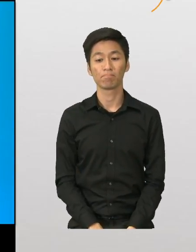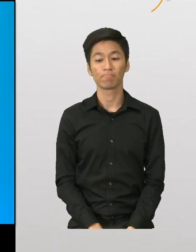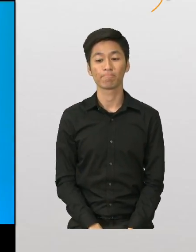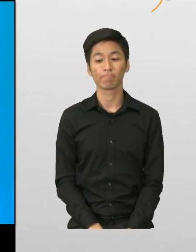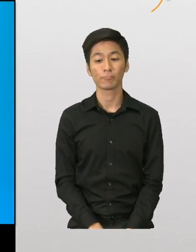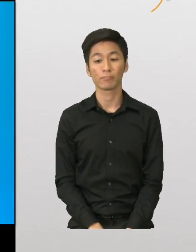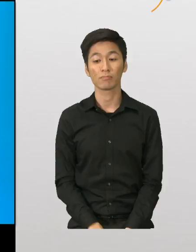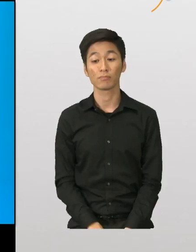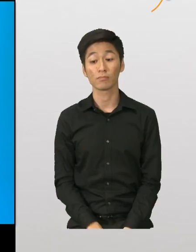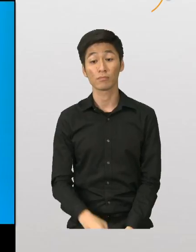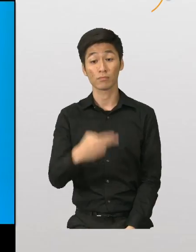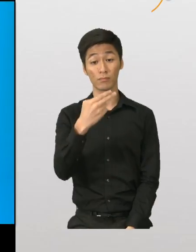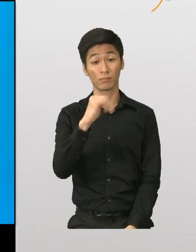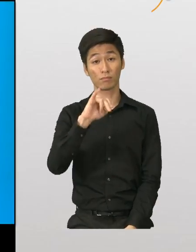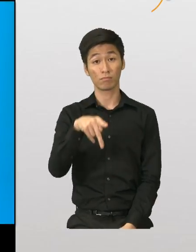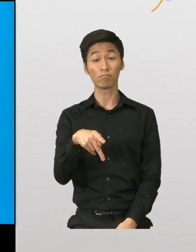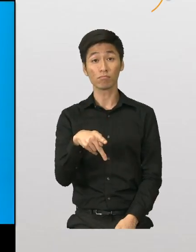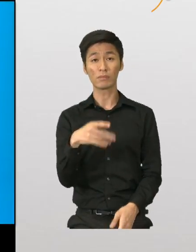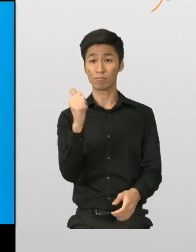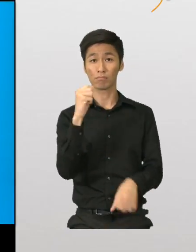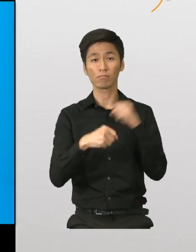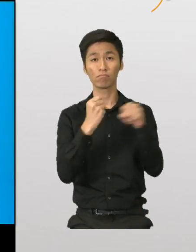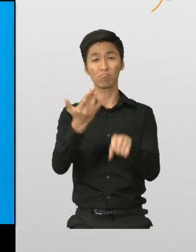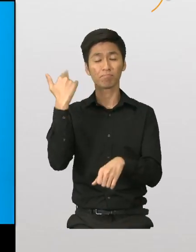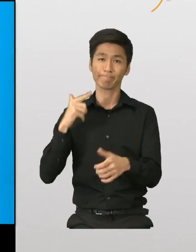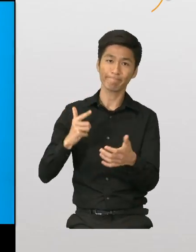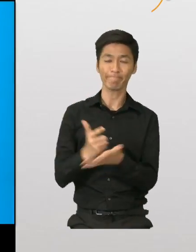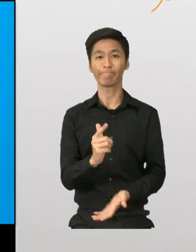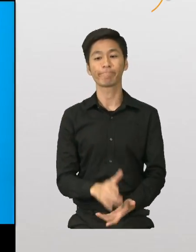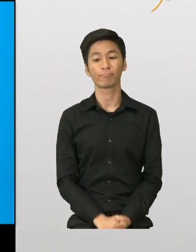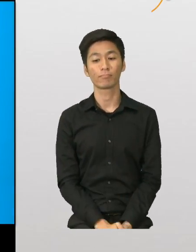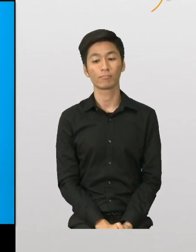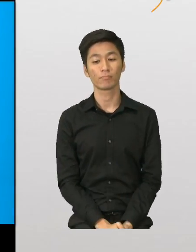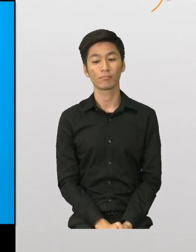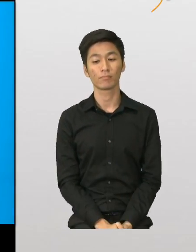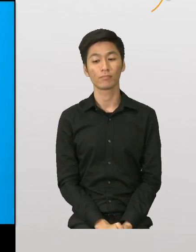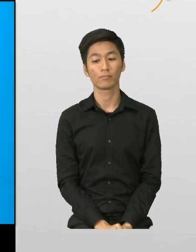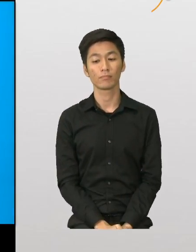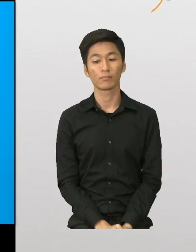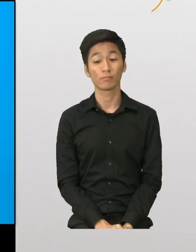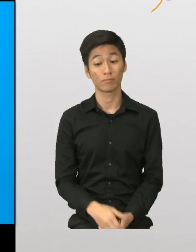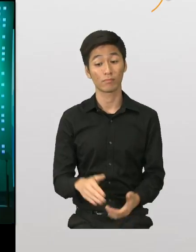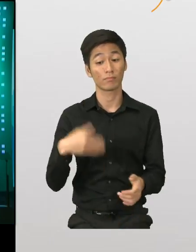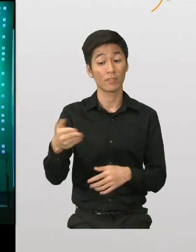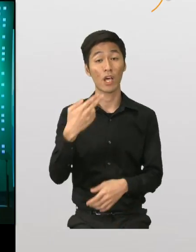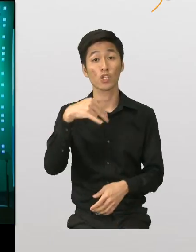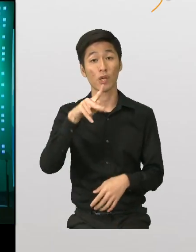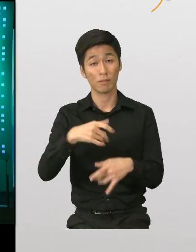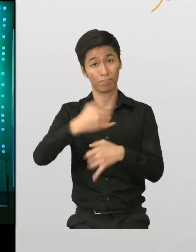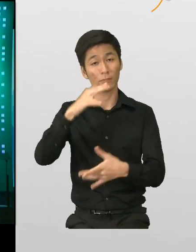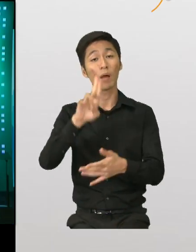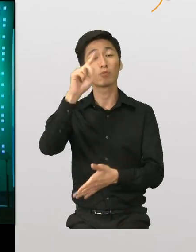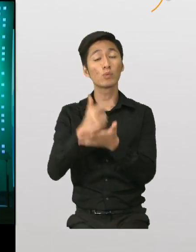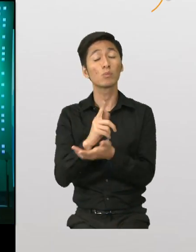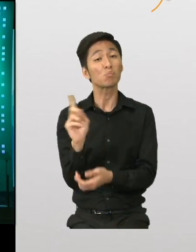We launched the HIP 10 years ago. The final batch of HIP flats will be announced by next year. So within